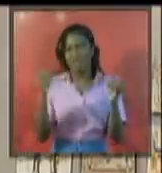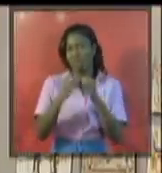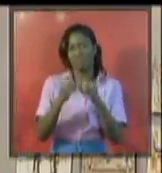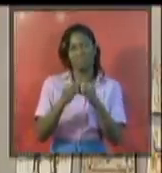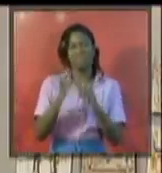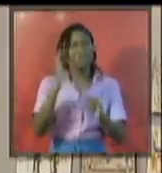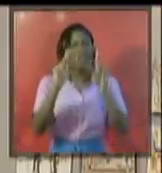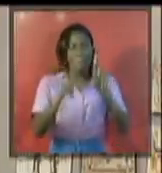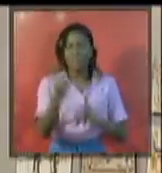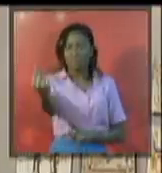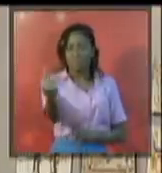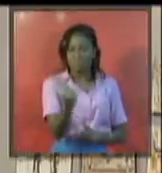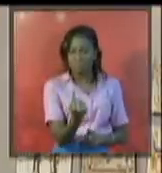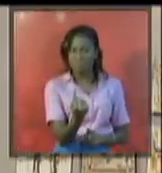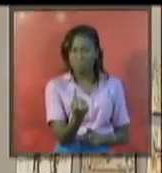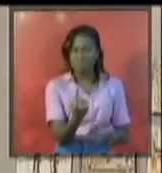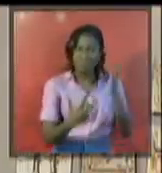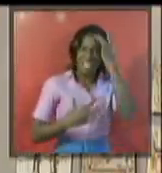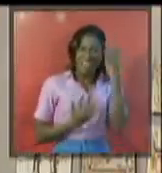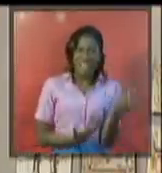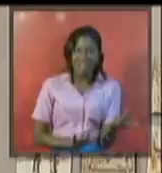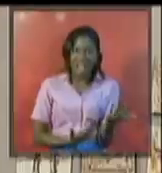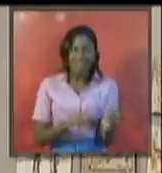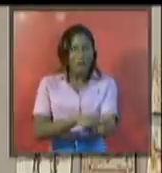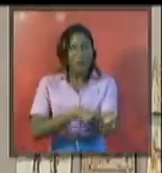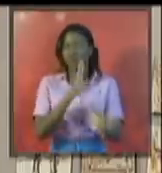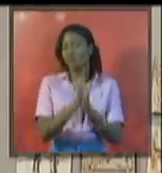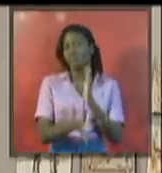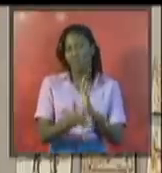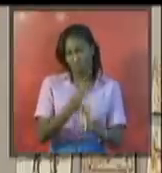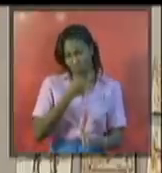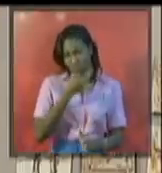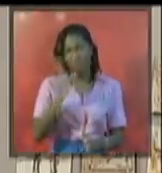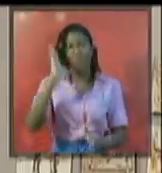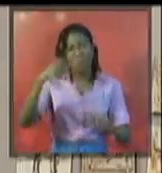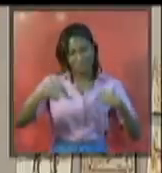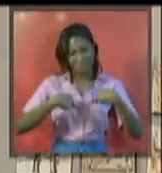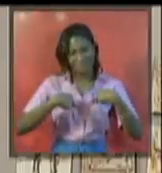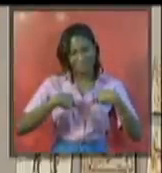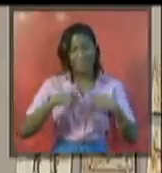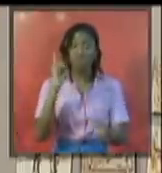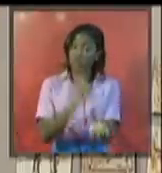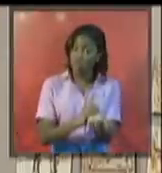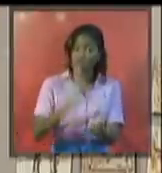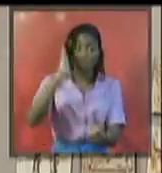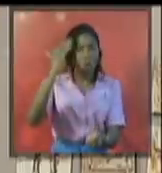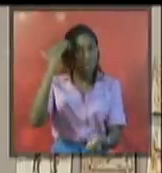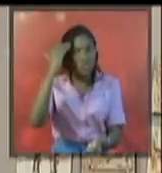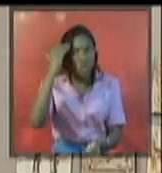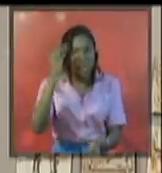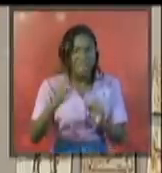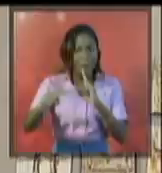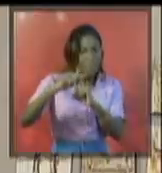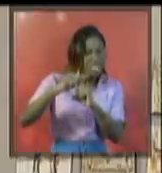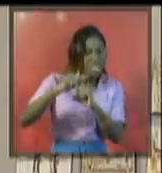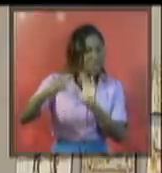machines are deployed, our clinicians, our doctors will be able to determine whether or not a patient is COVID positive or